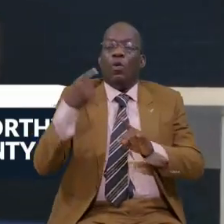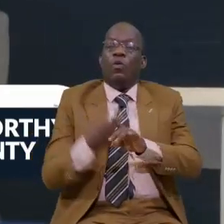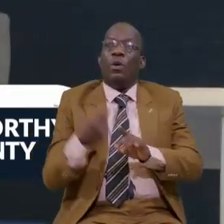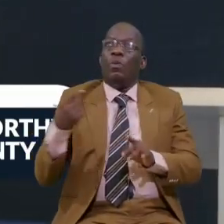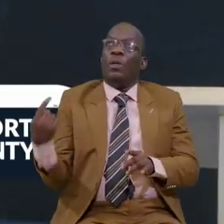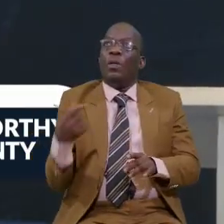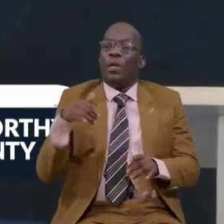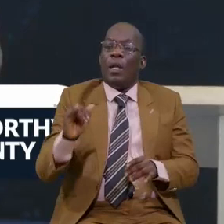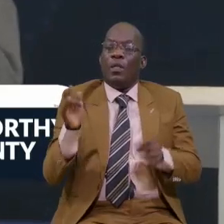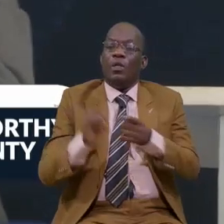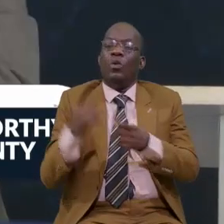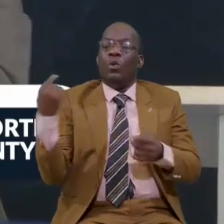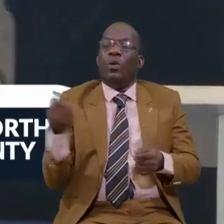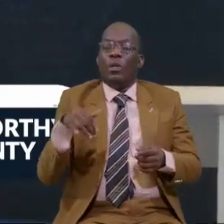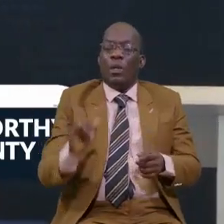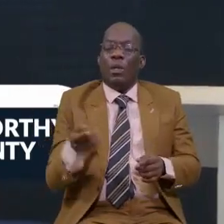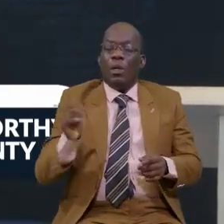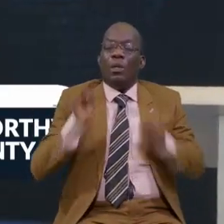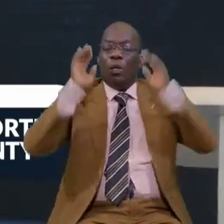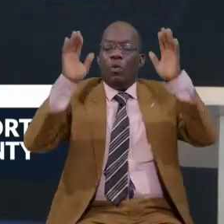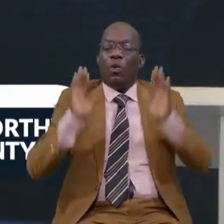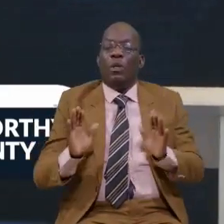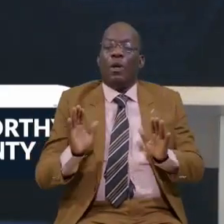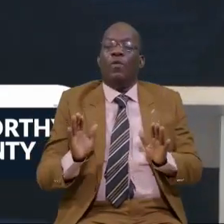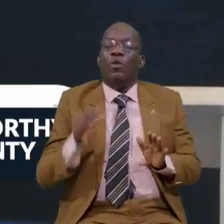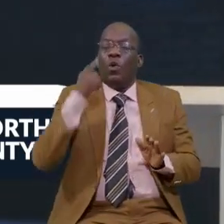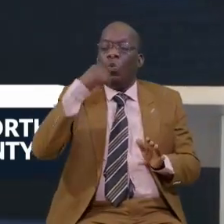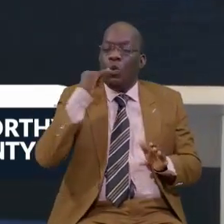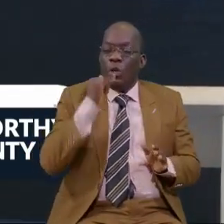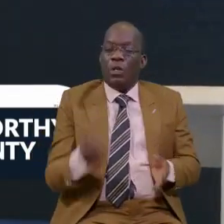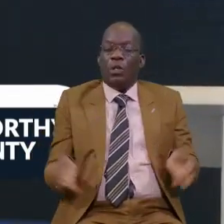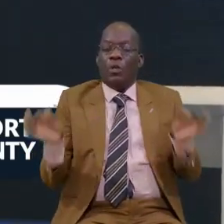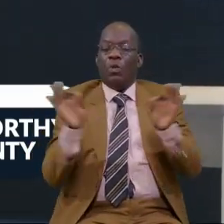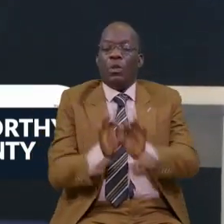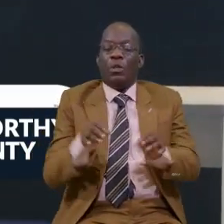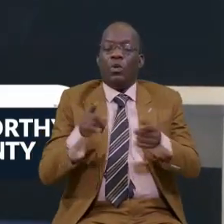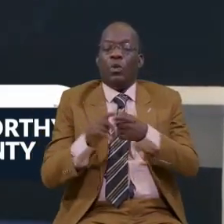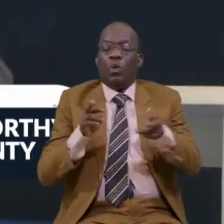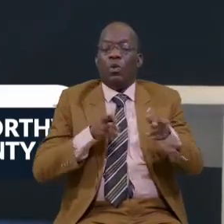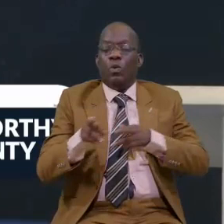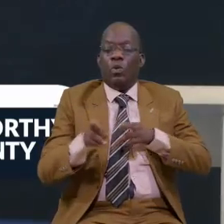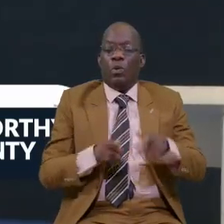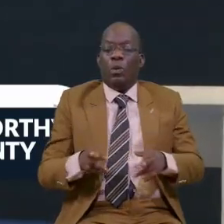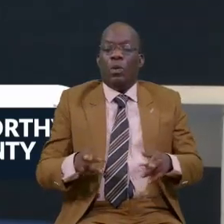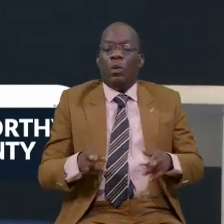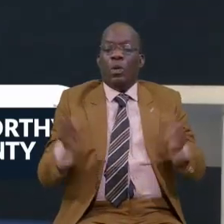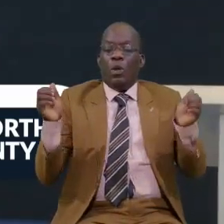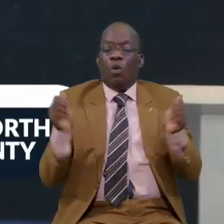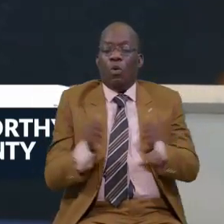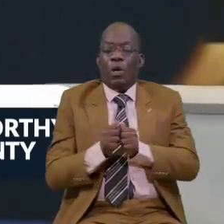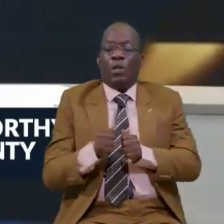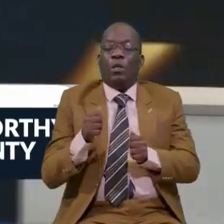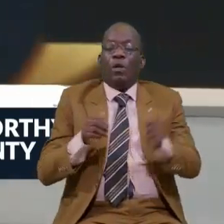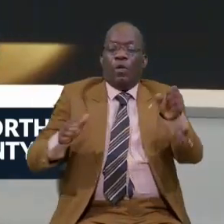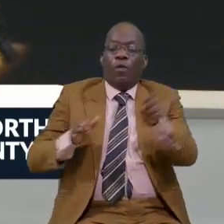The wonderful who is worthy to rule or sublime sovereignty.